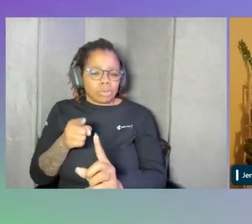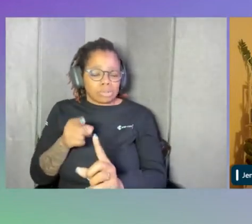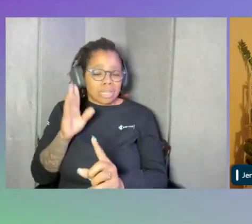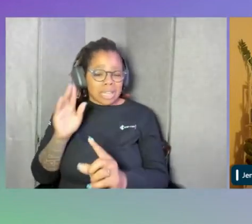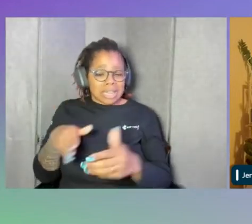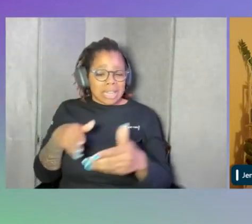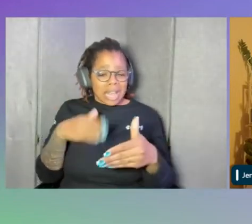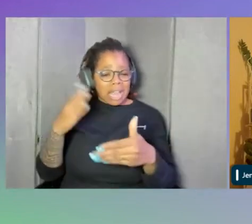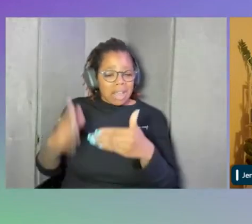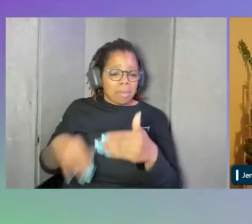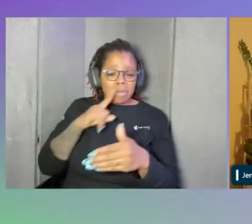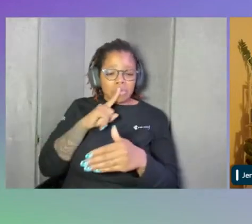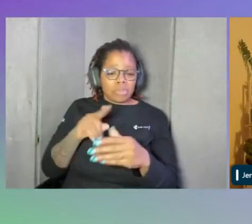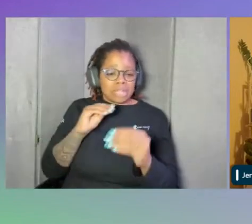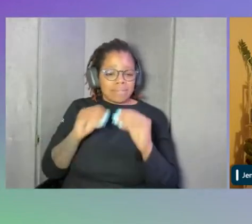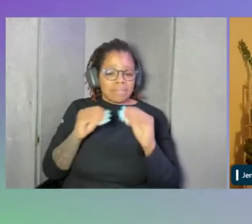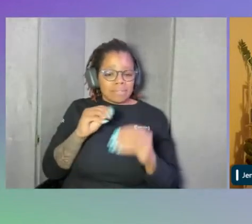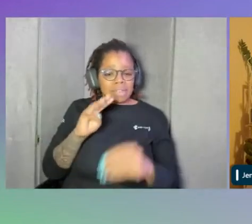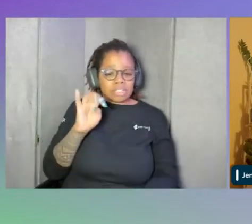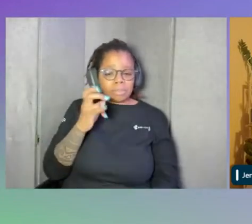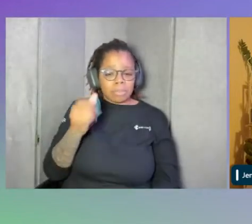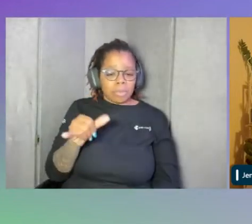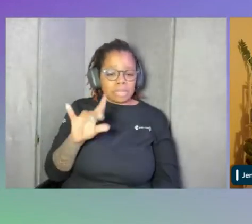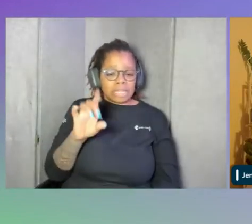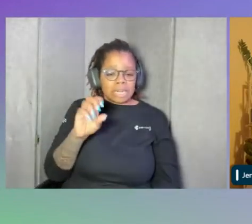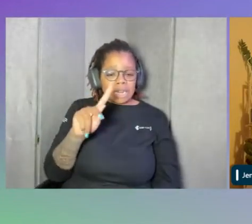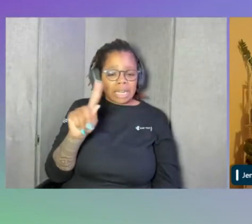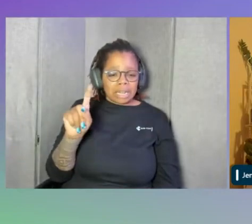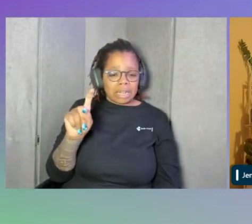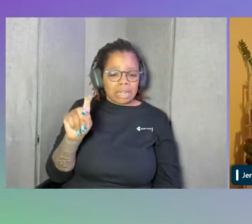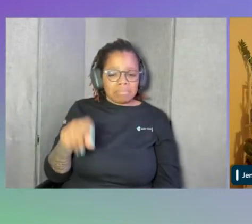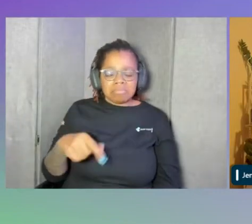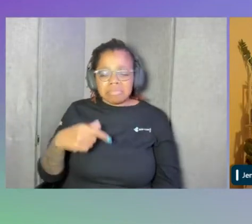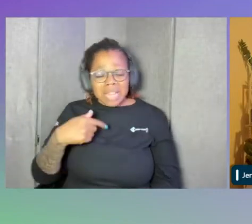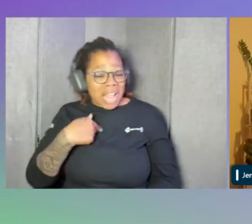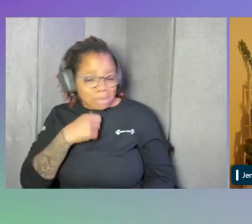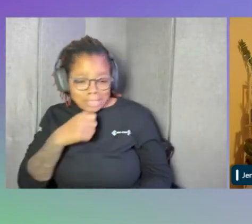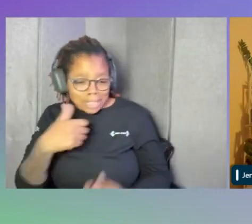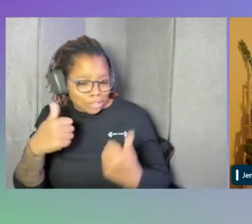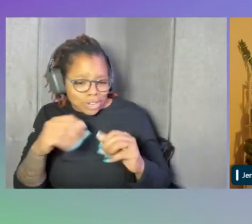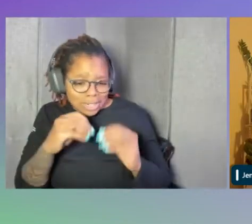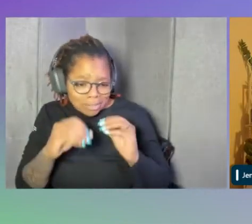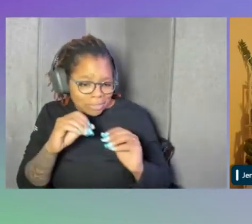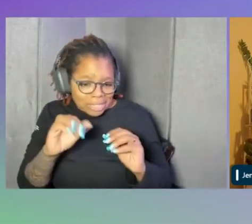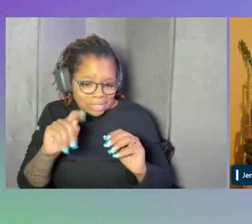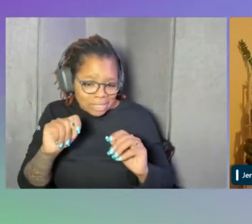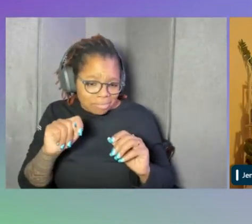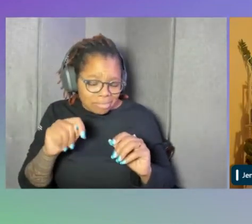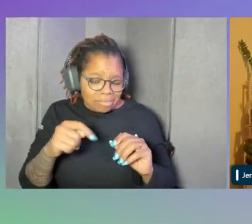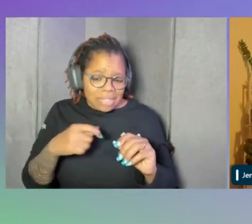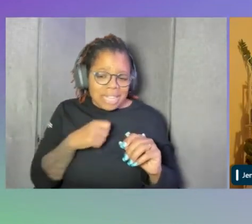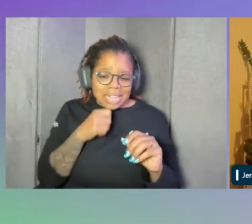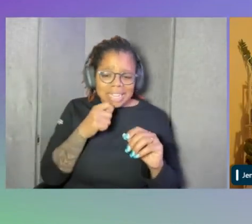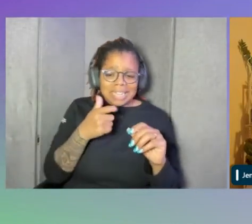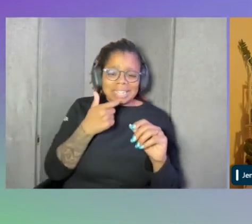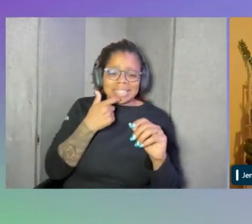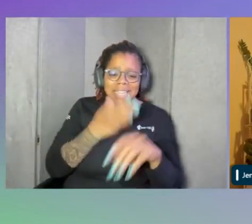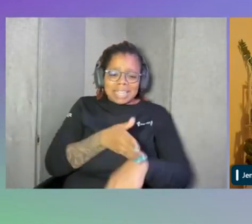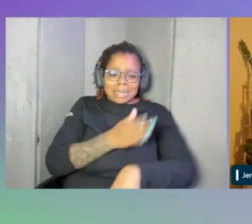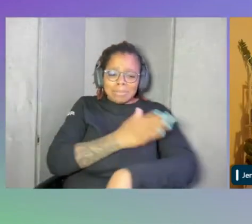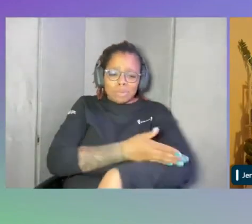output really fix Moby Dick? So I wasn't trying to fix it, and I didn't say it was